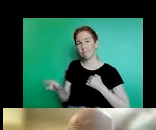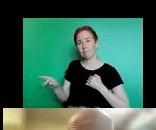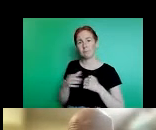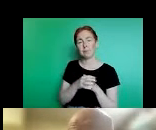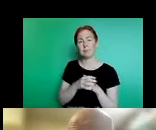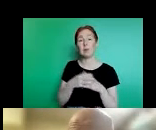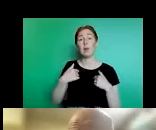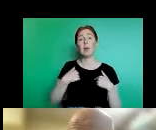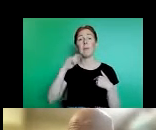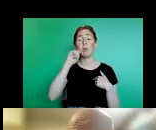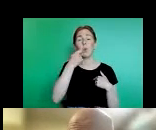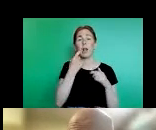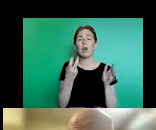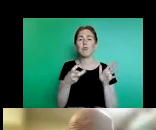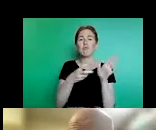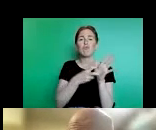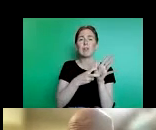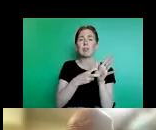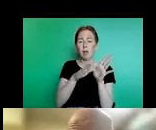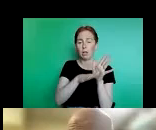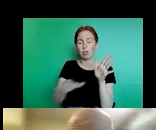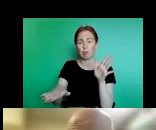children early with with